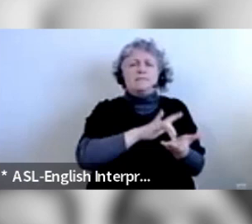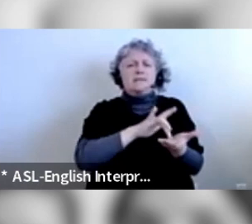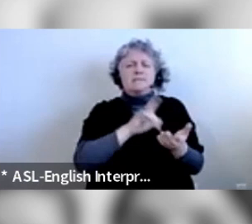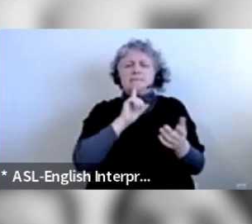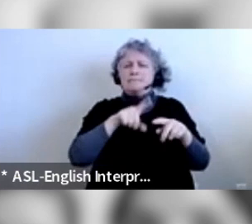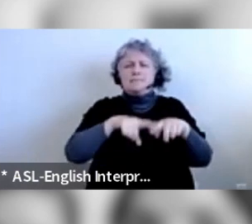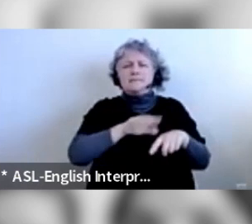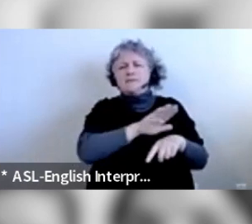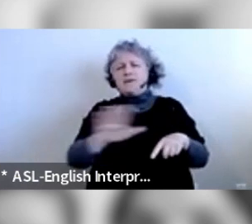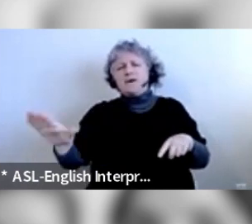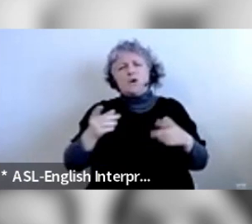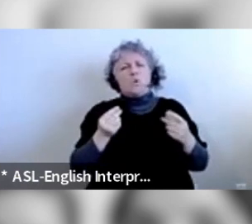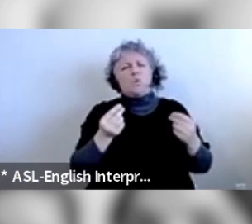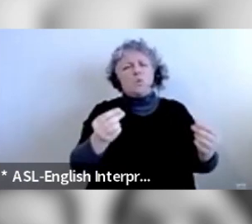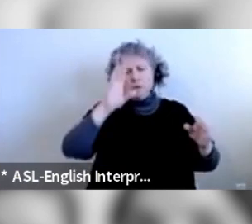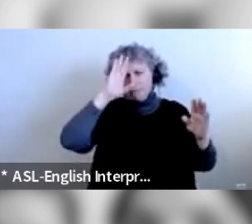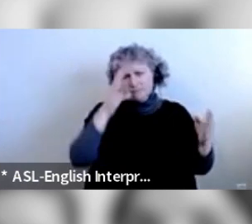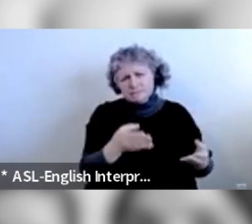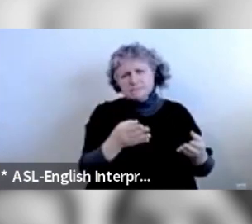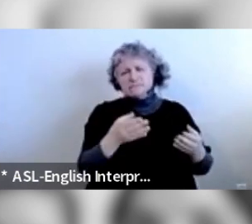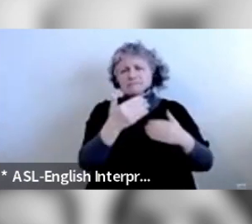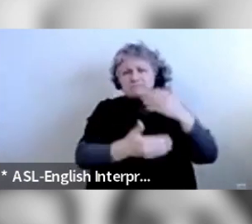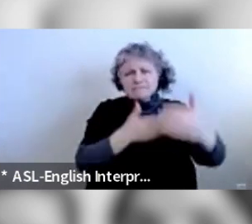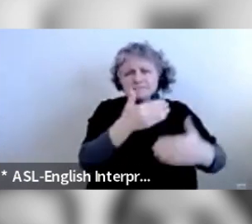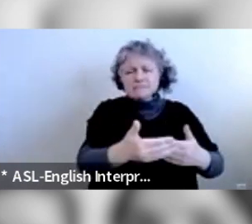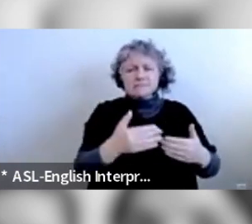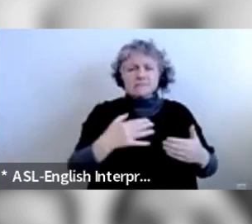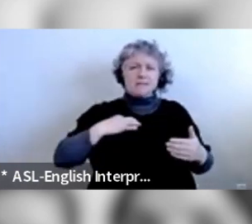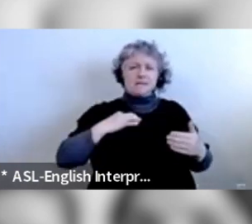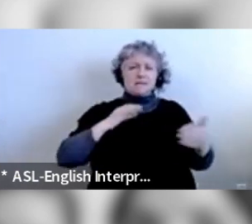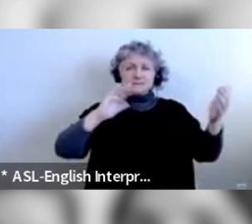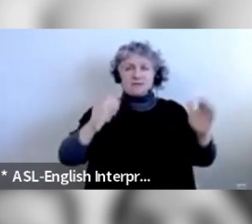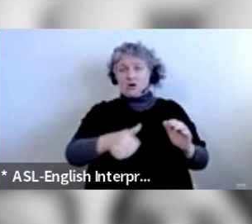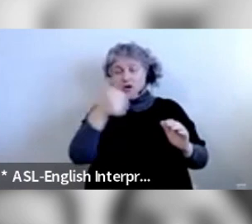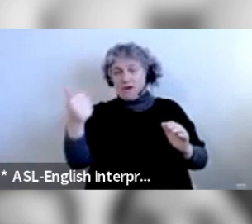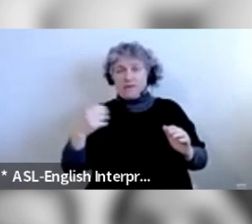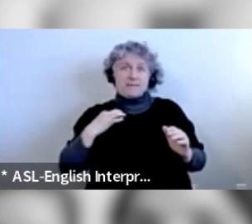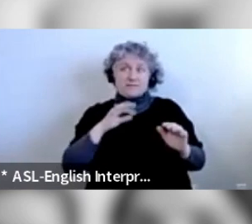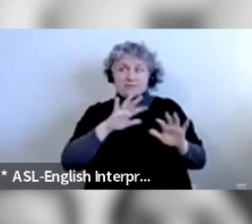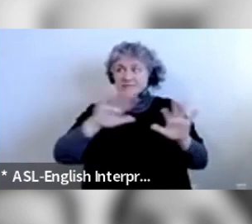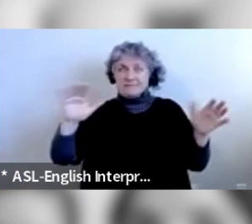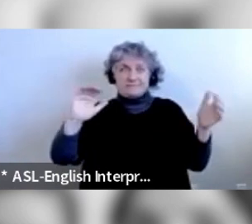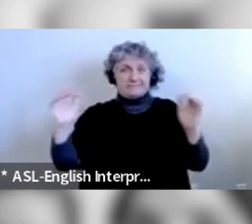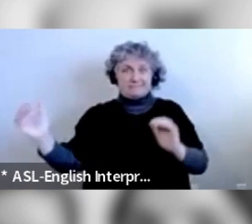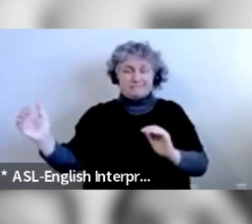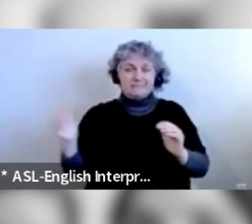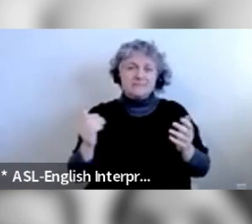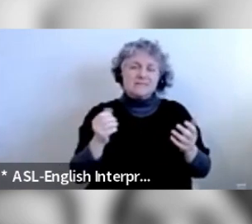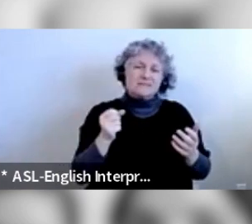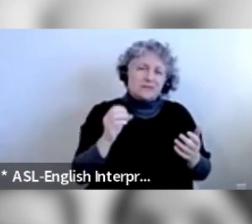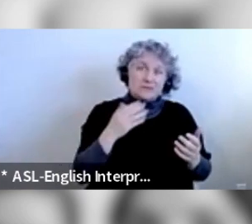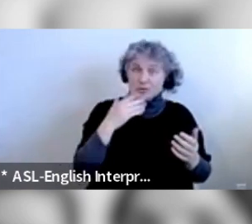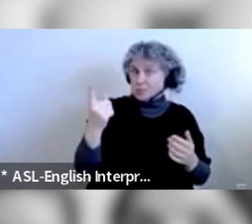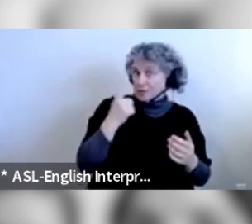depends on how their the score that their application gets kind of stacks up against other applications that we receive. So it's a good